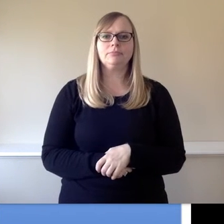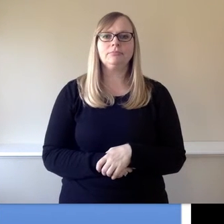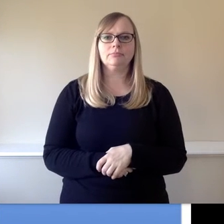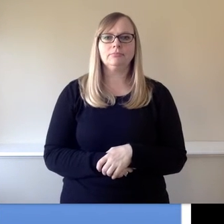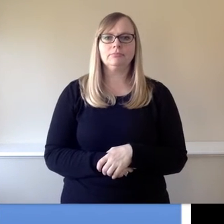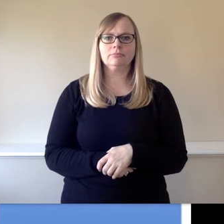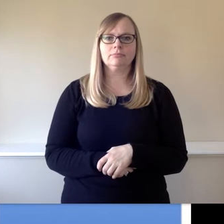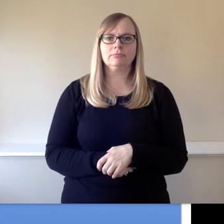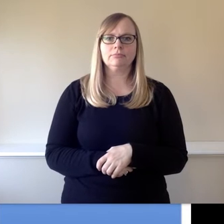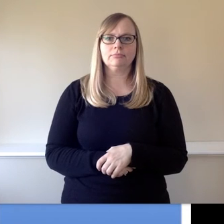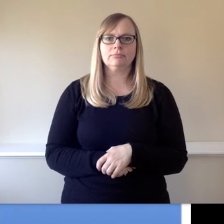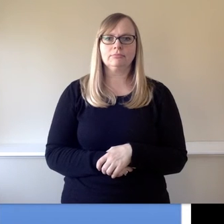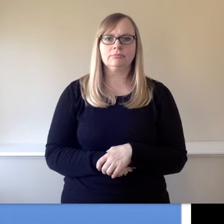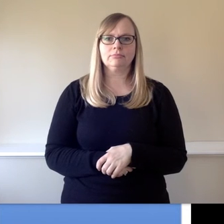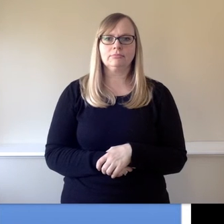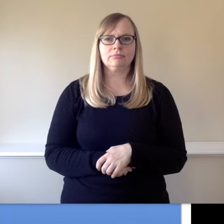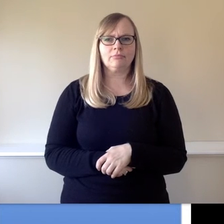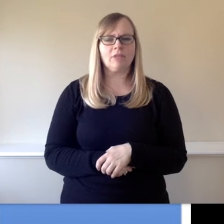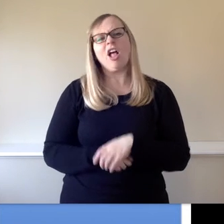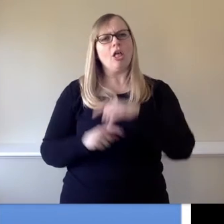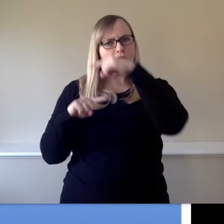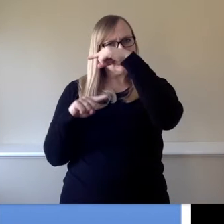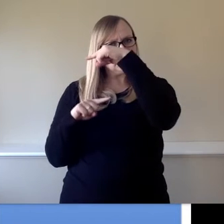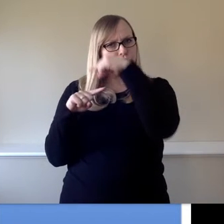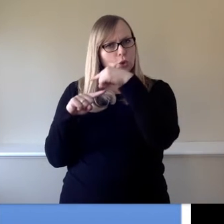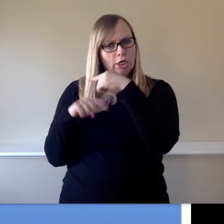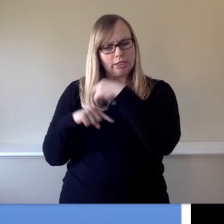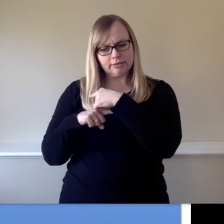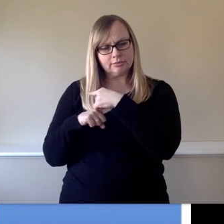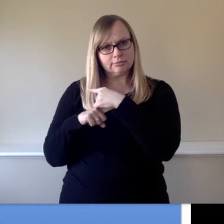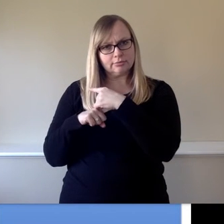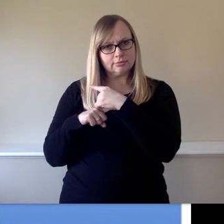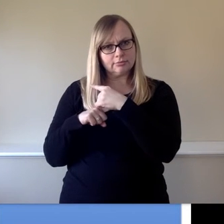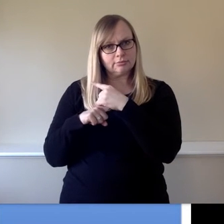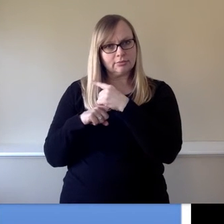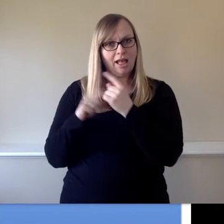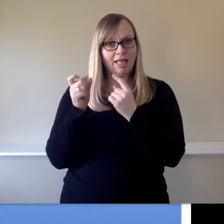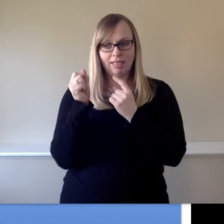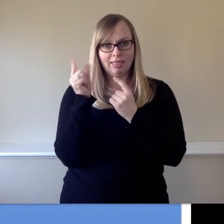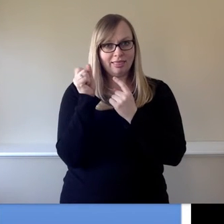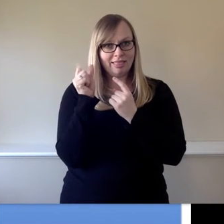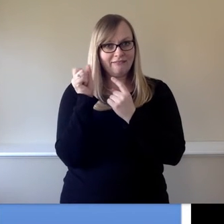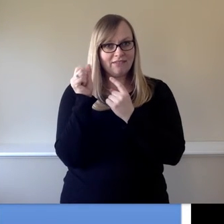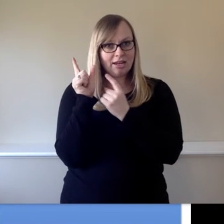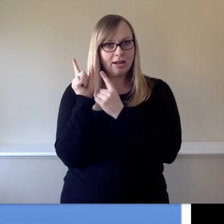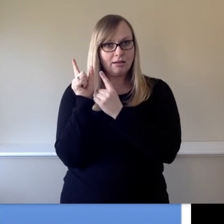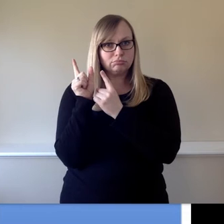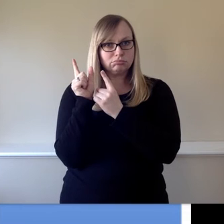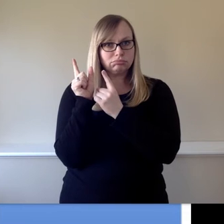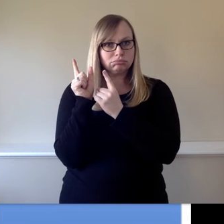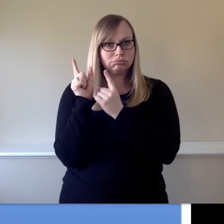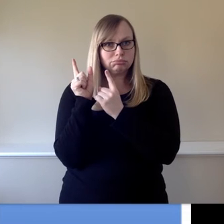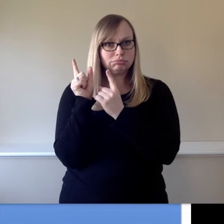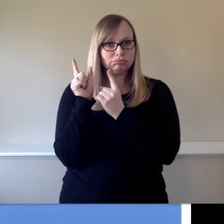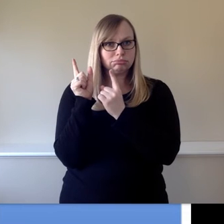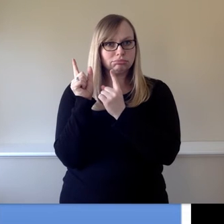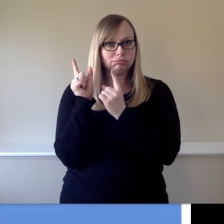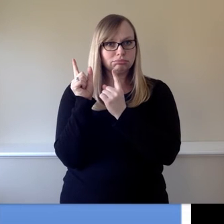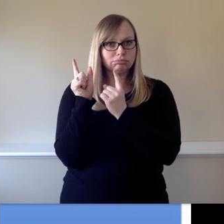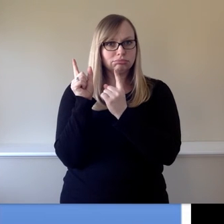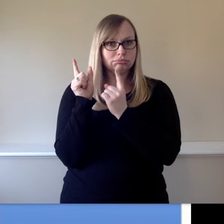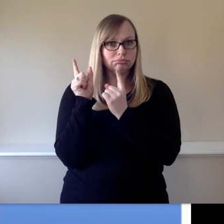the short hand or the hour hand moves. From the 11, it moves a little closer to the 12. It's halfway there